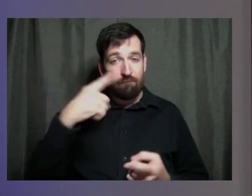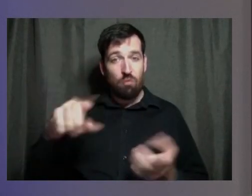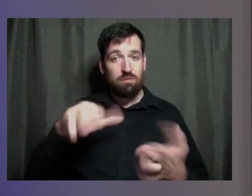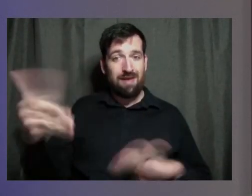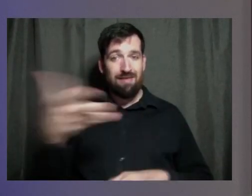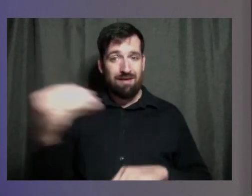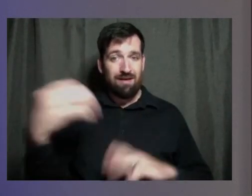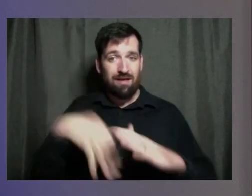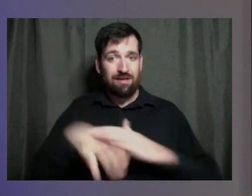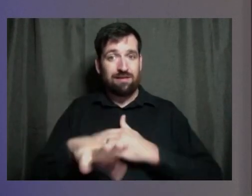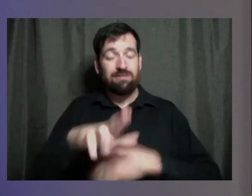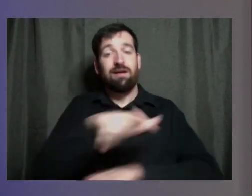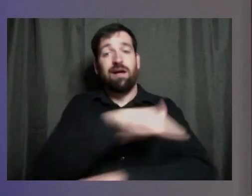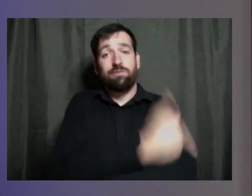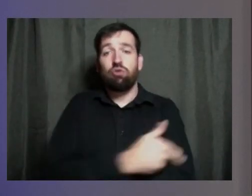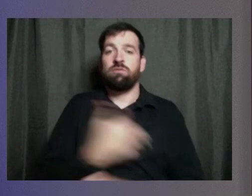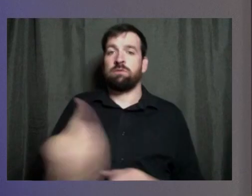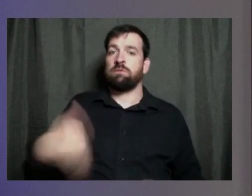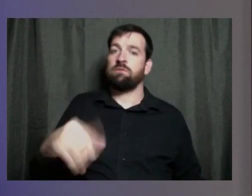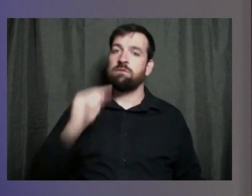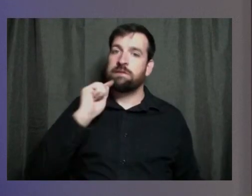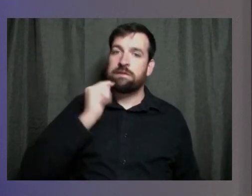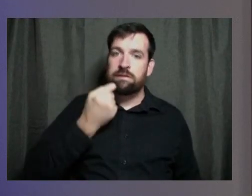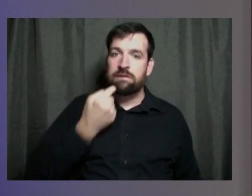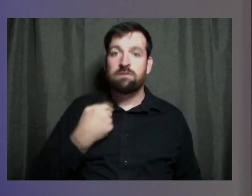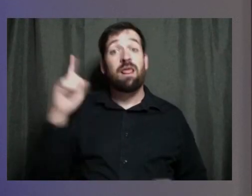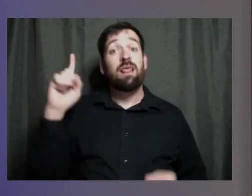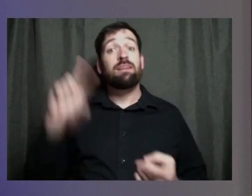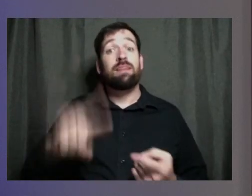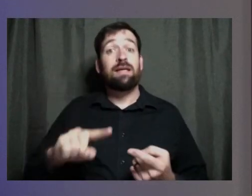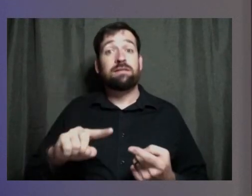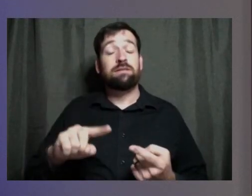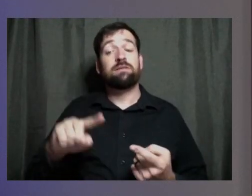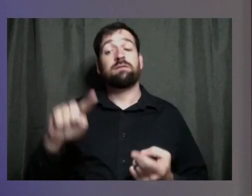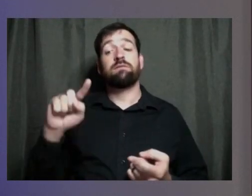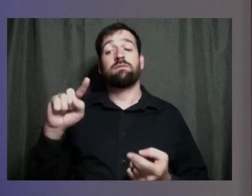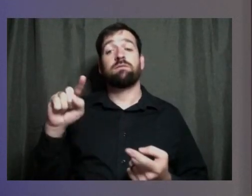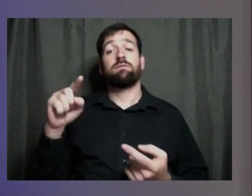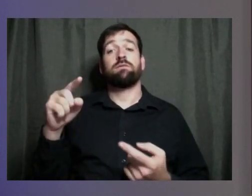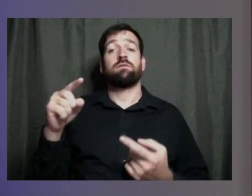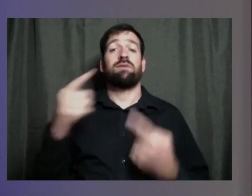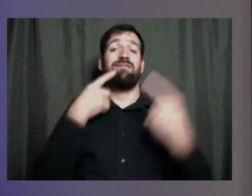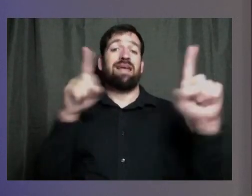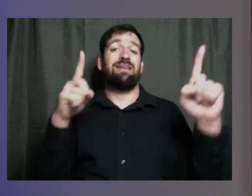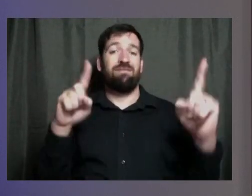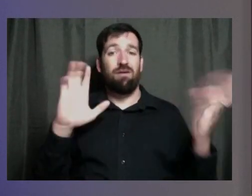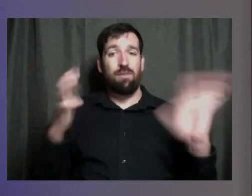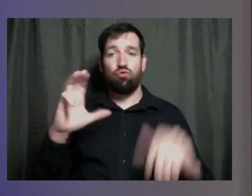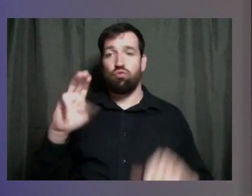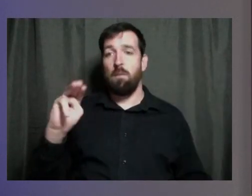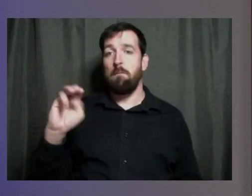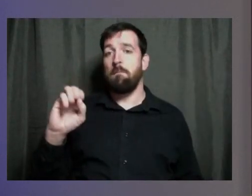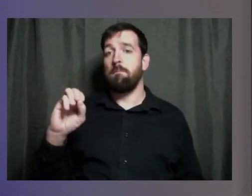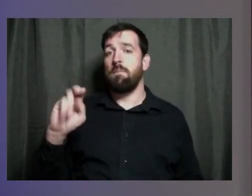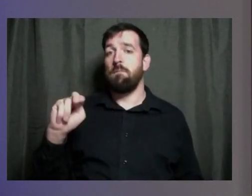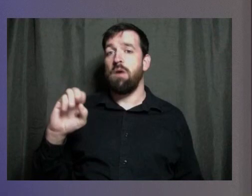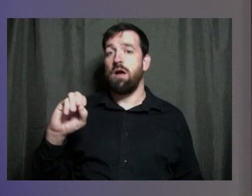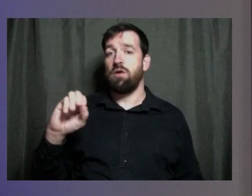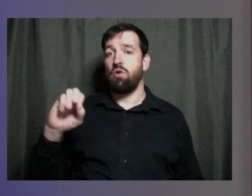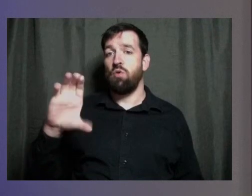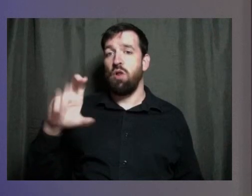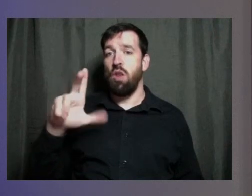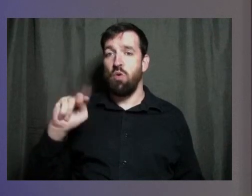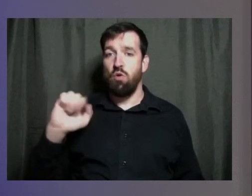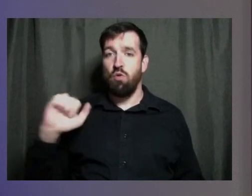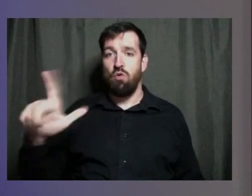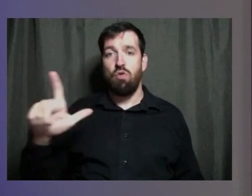thing. It's not as effective as the infusion of monoclonal antibody therapy, but that's also laborious and expensive.